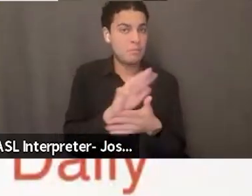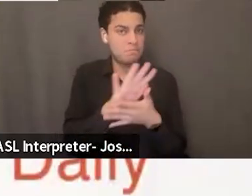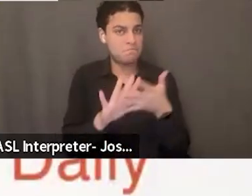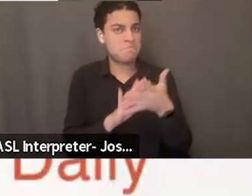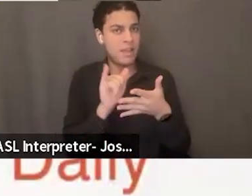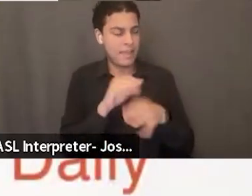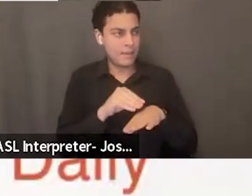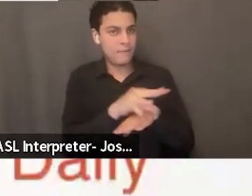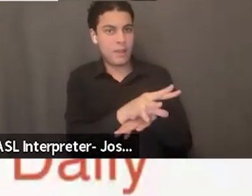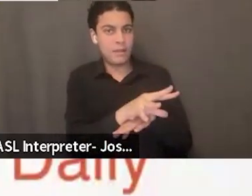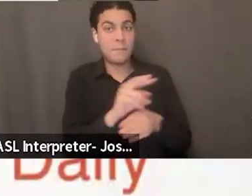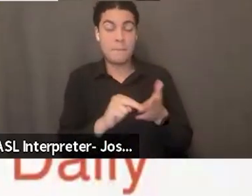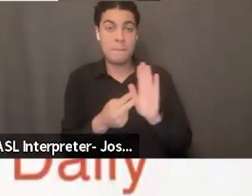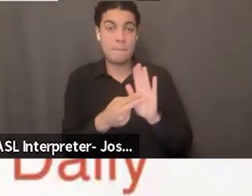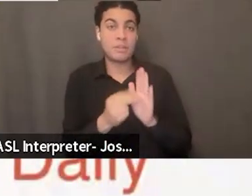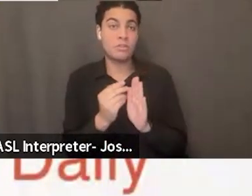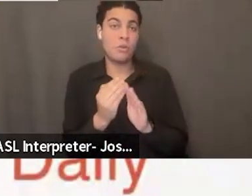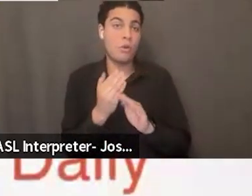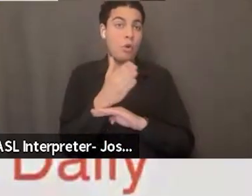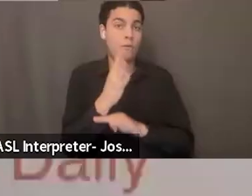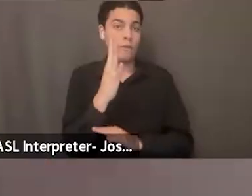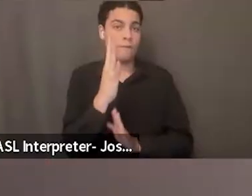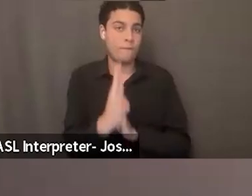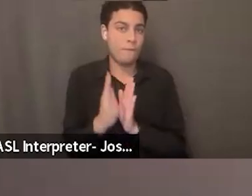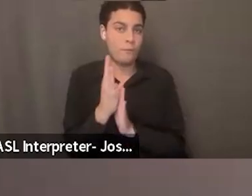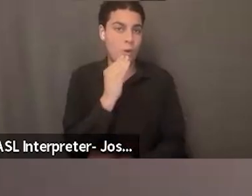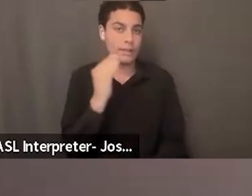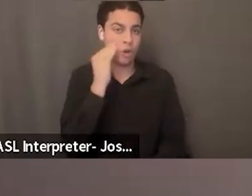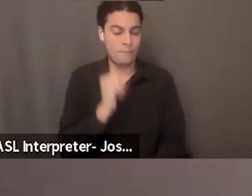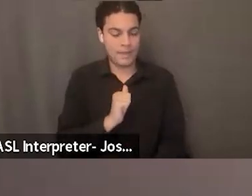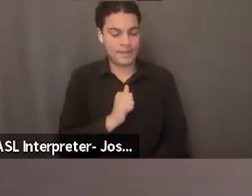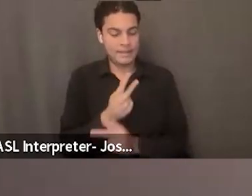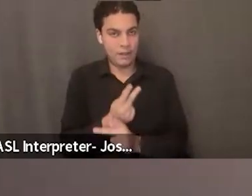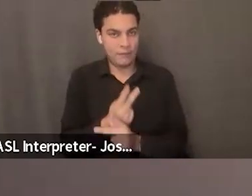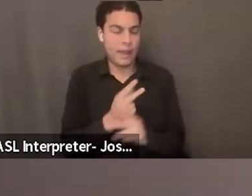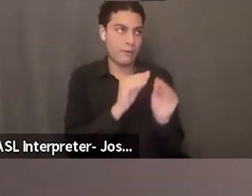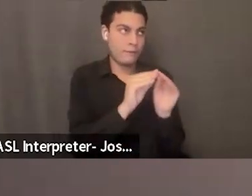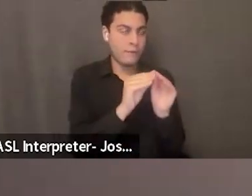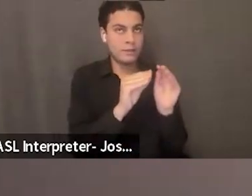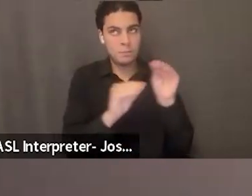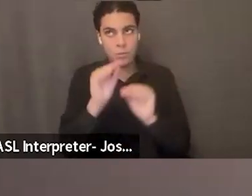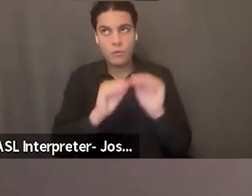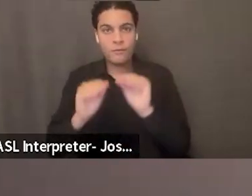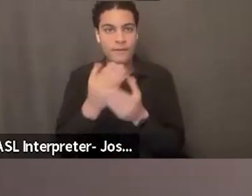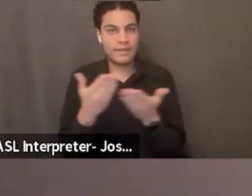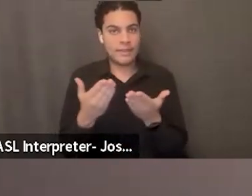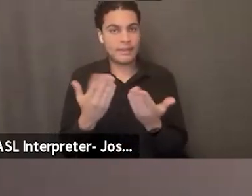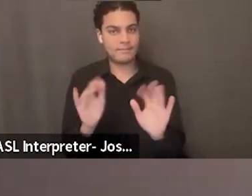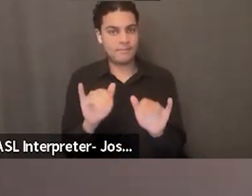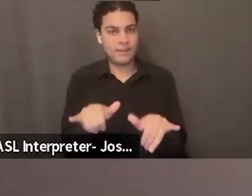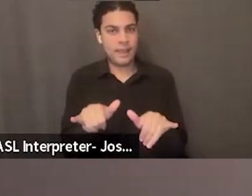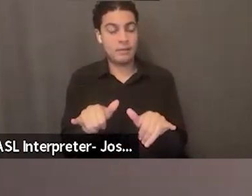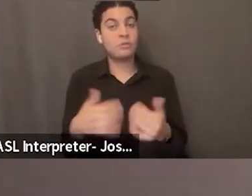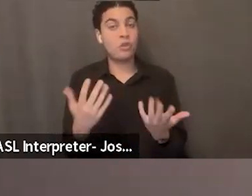self-care daily. So at Lotus, we've created this wearable ring that controls objects at home